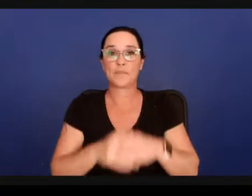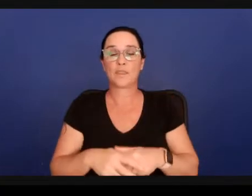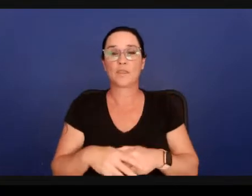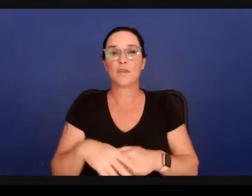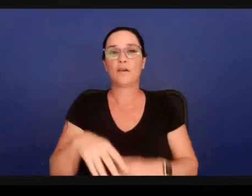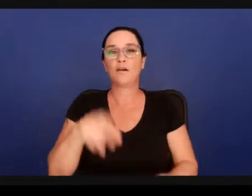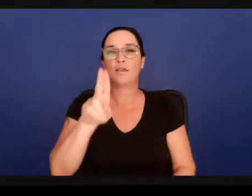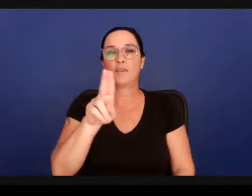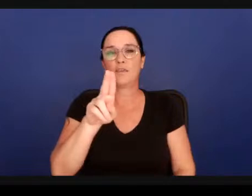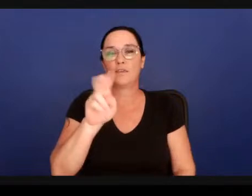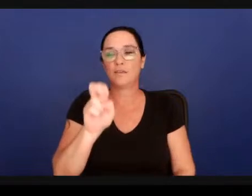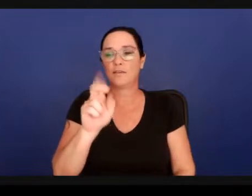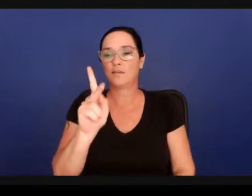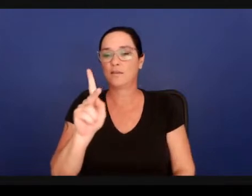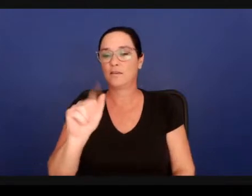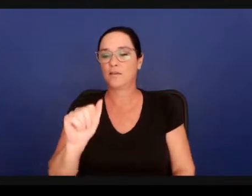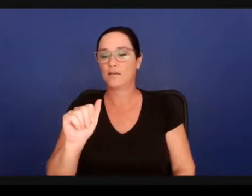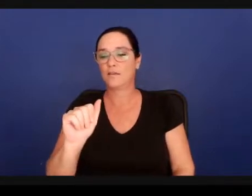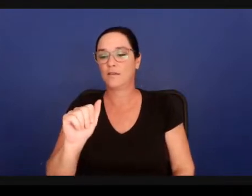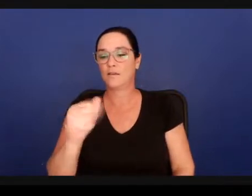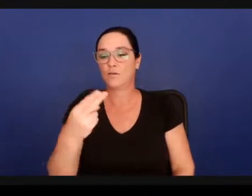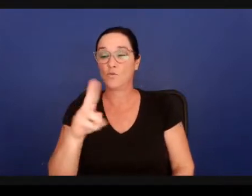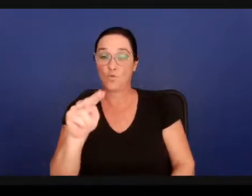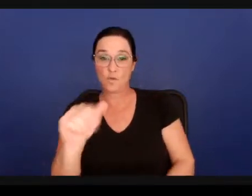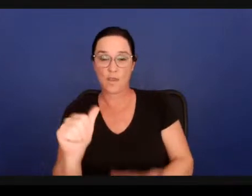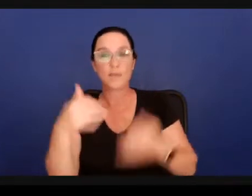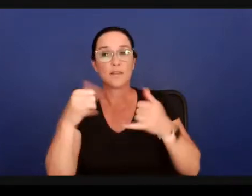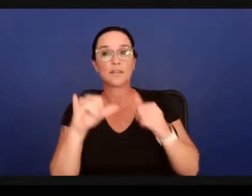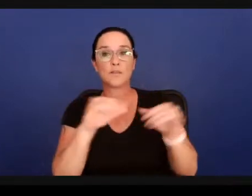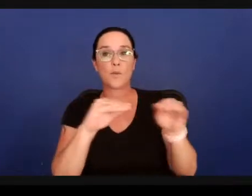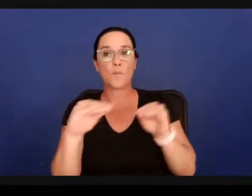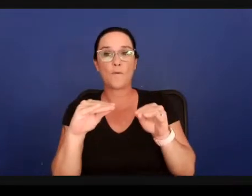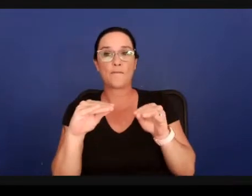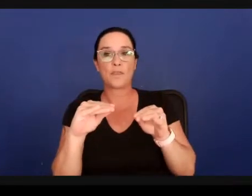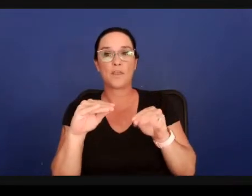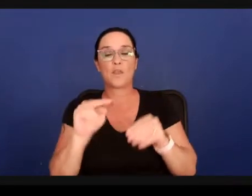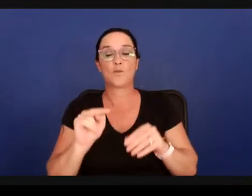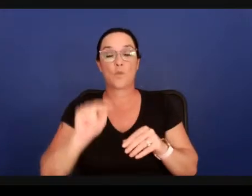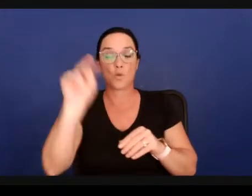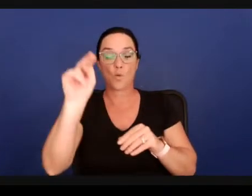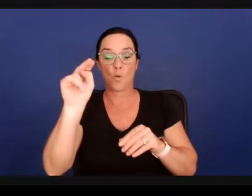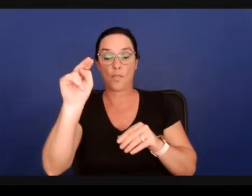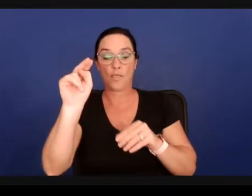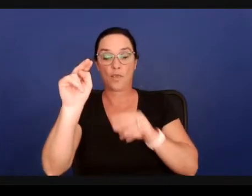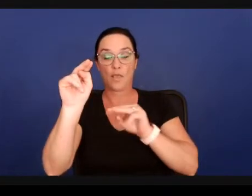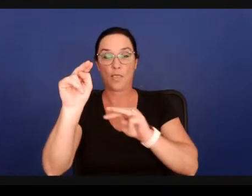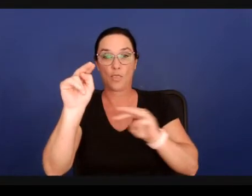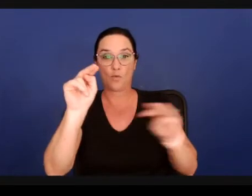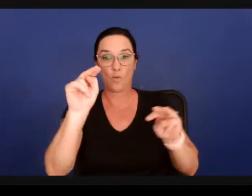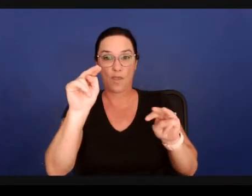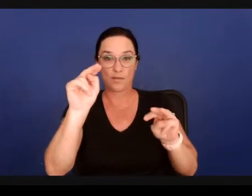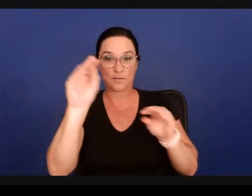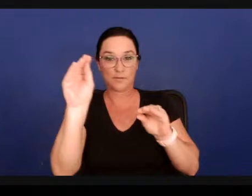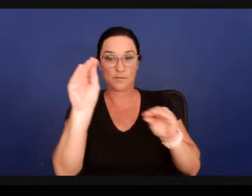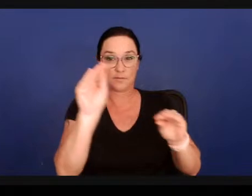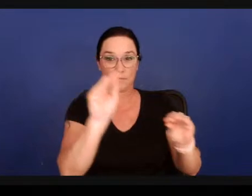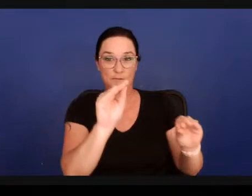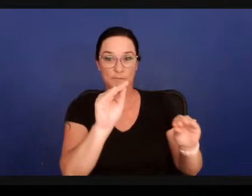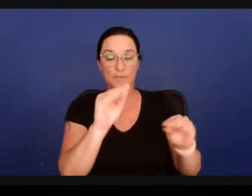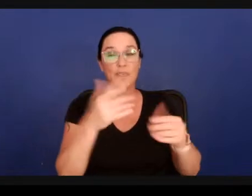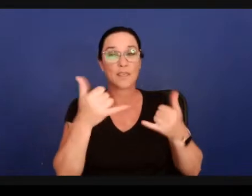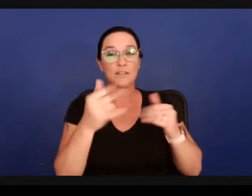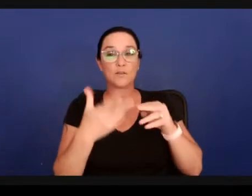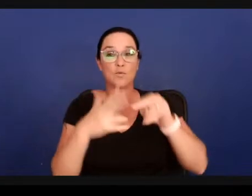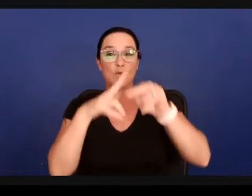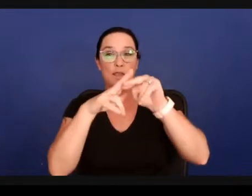still moving to the west and north, and it's still rising. The important thing typically is the up and down signal,